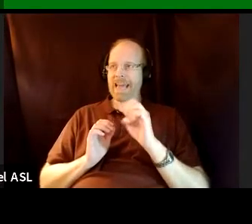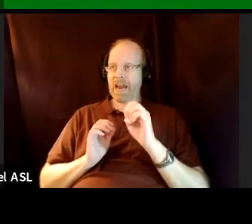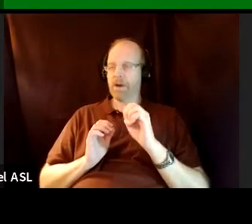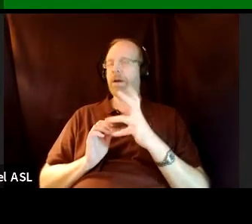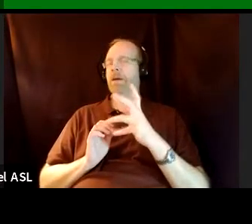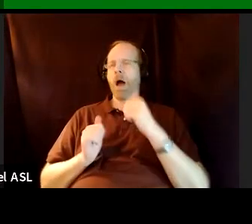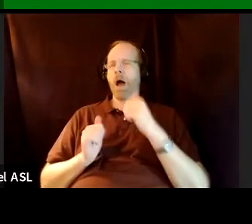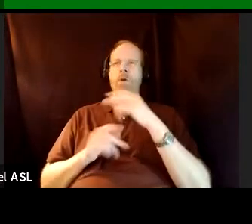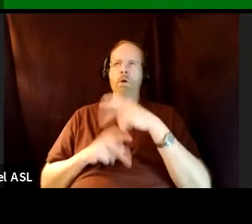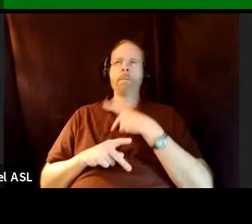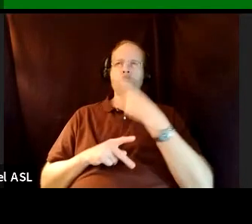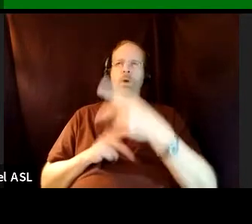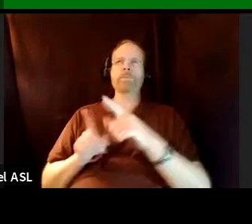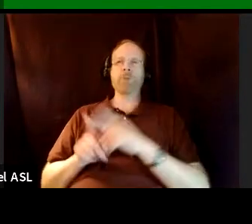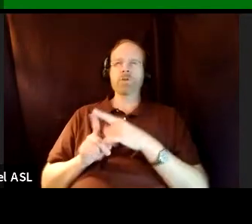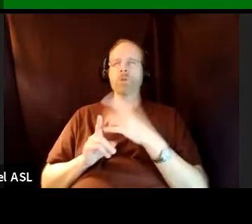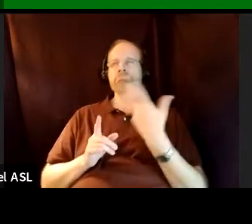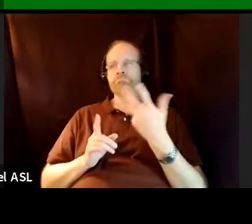but